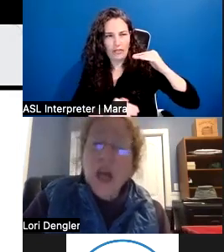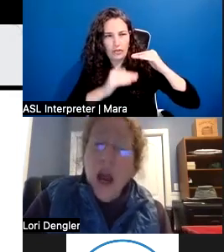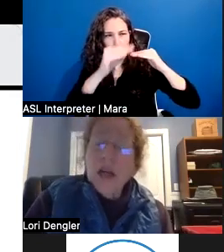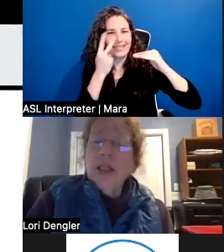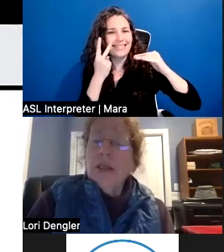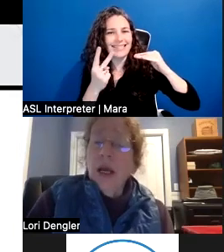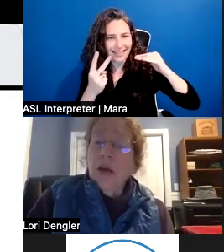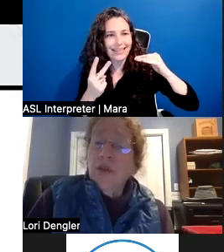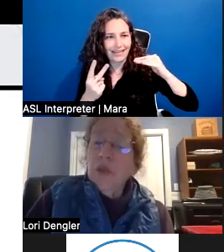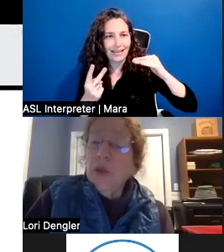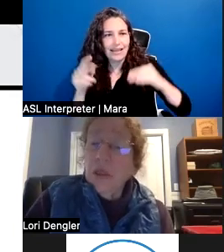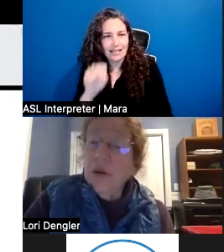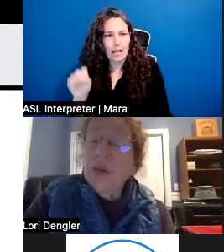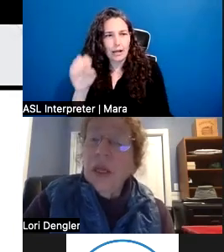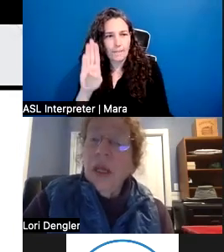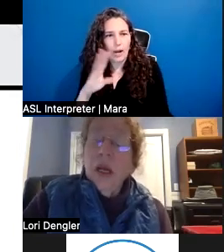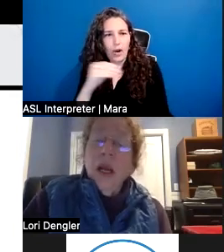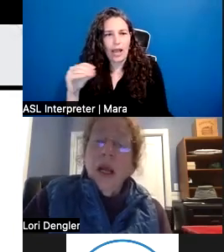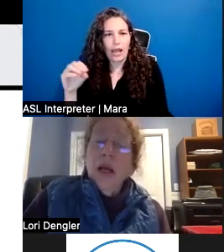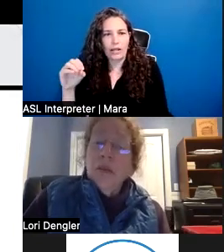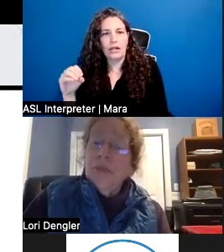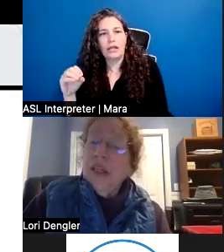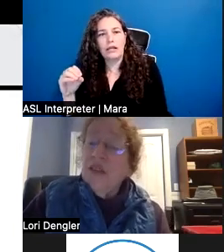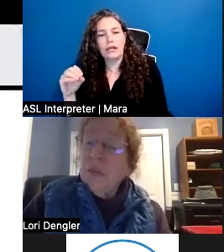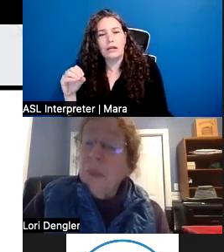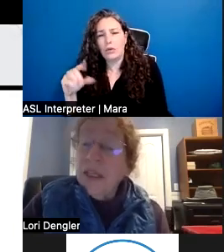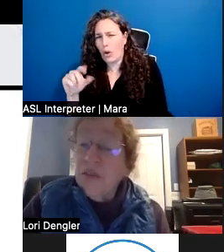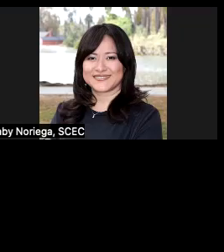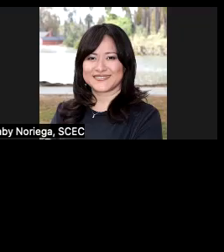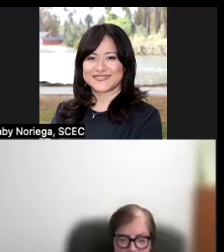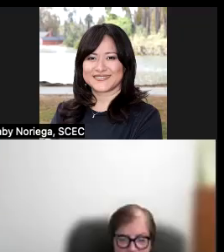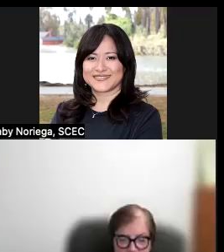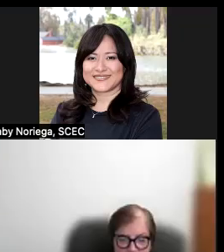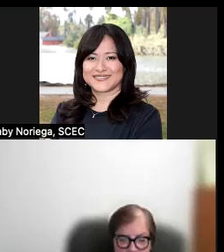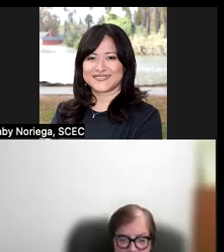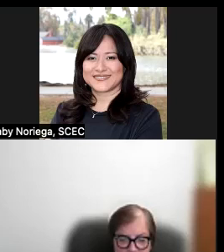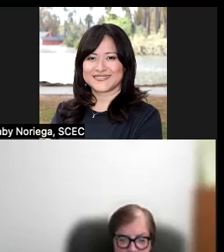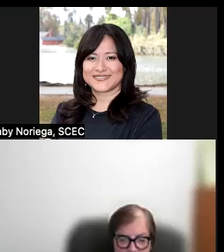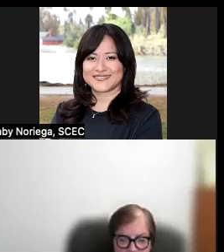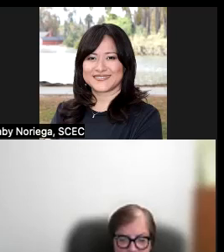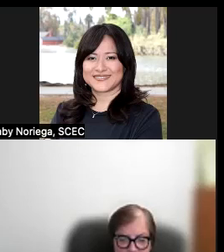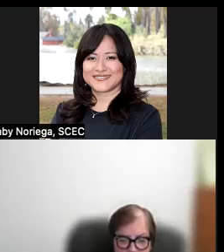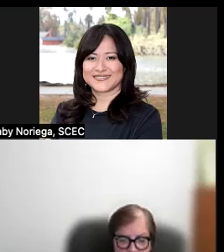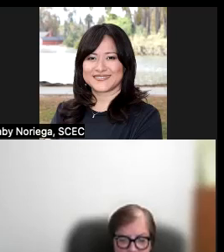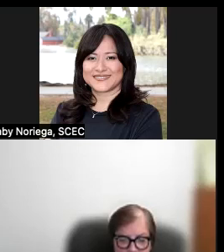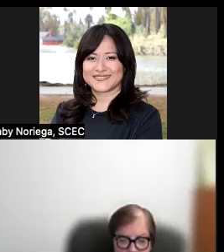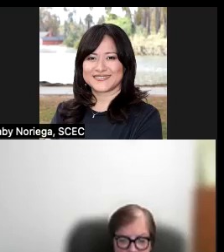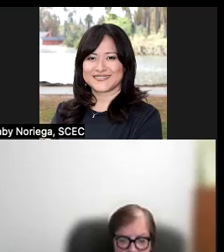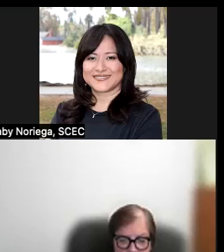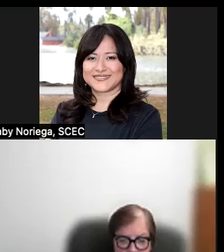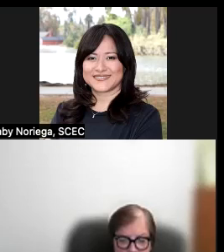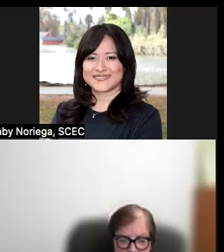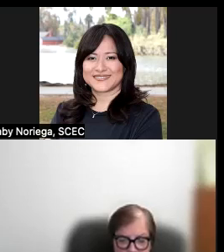the scars from Google Earth. Palos Verdes, again, you can see the